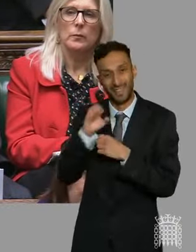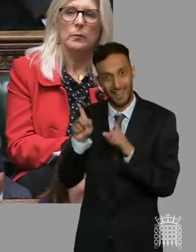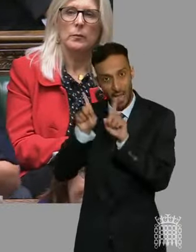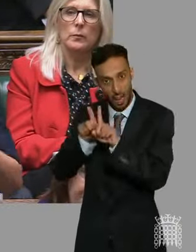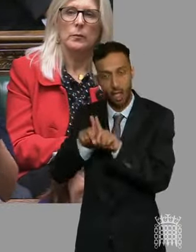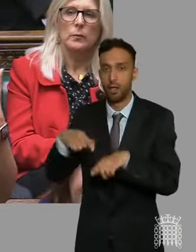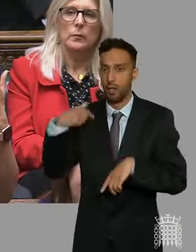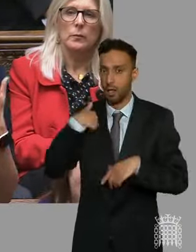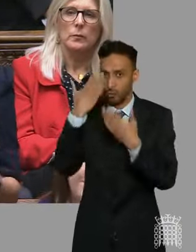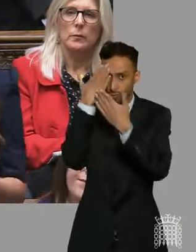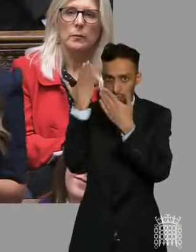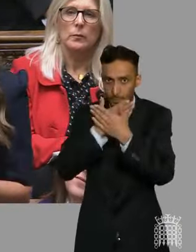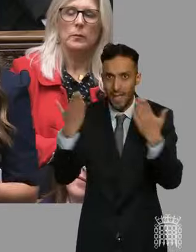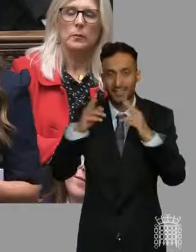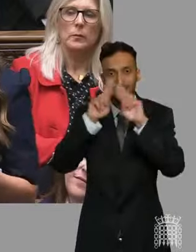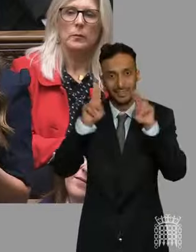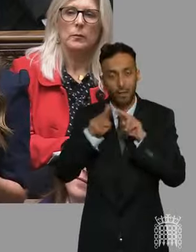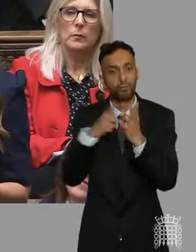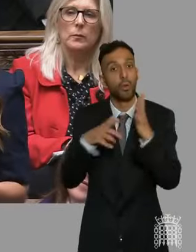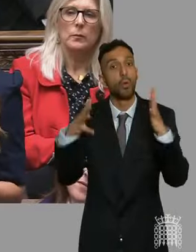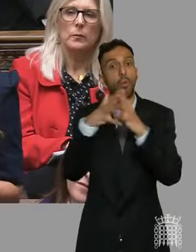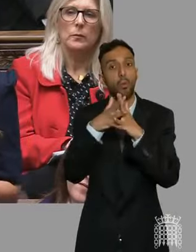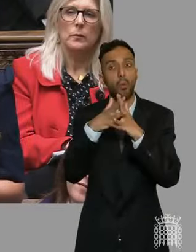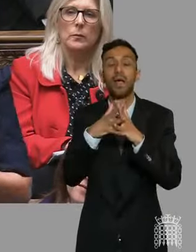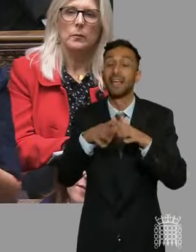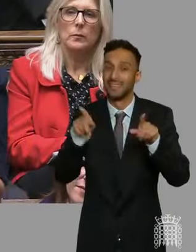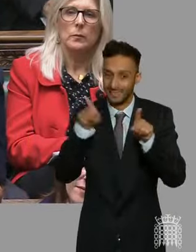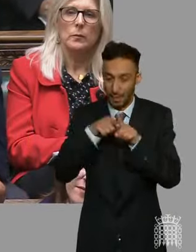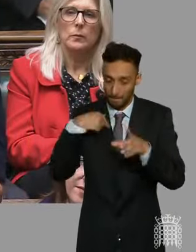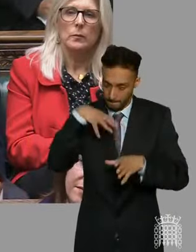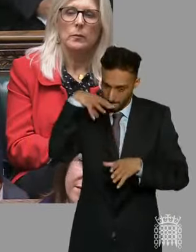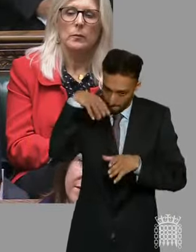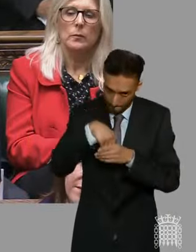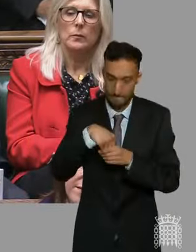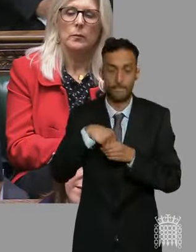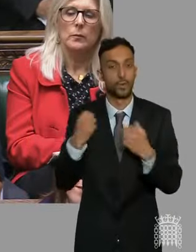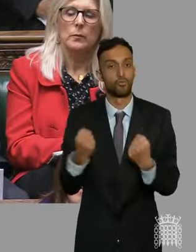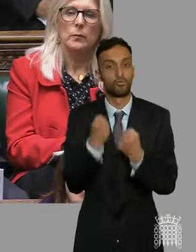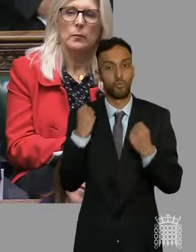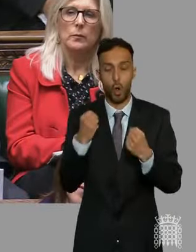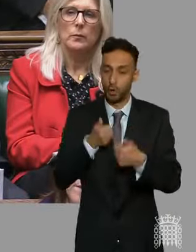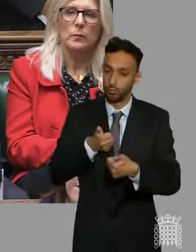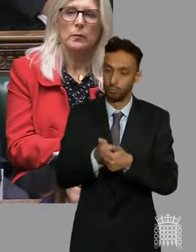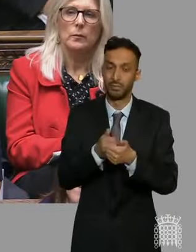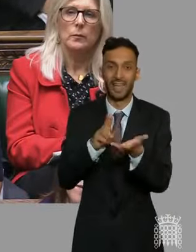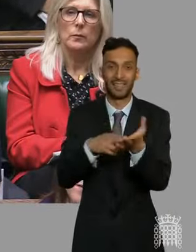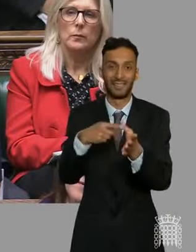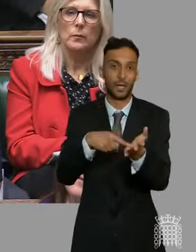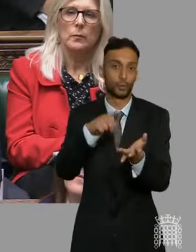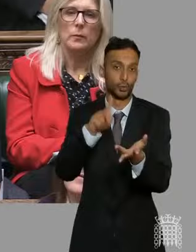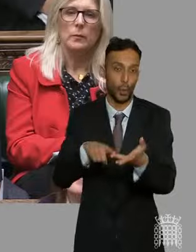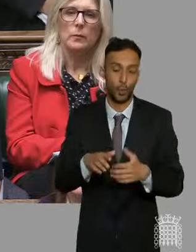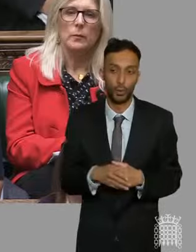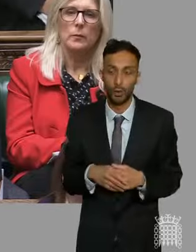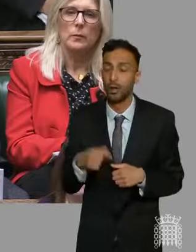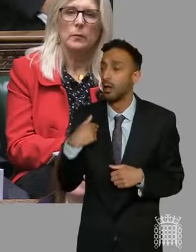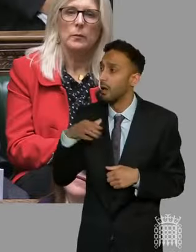NATO. Can the Prime Minister assure us that this will form a central part of his